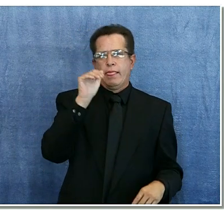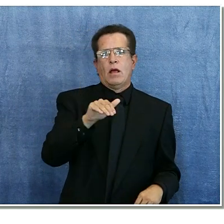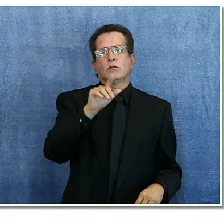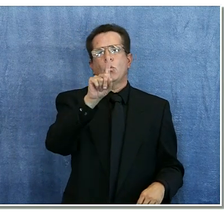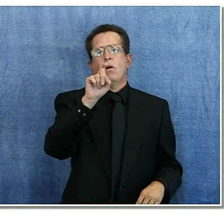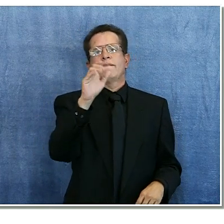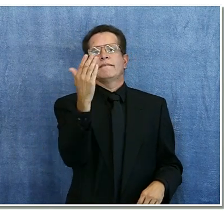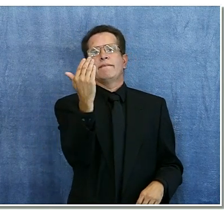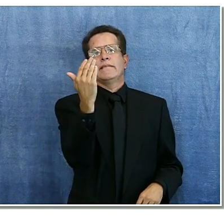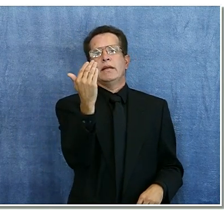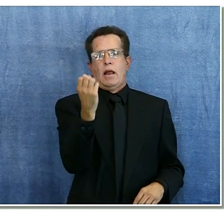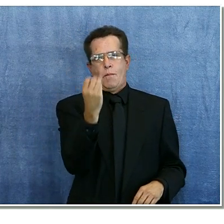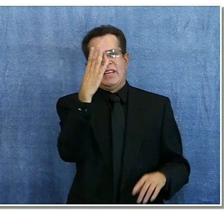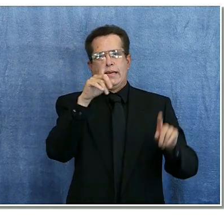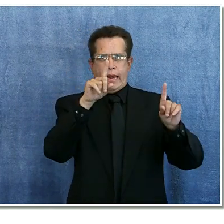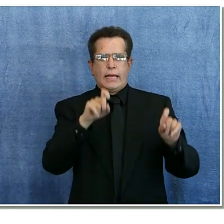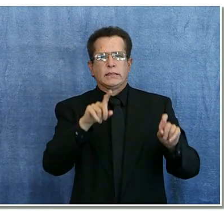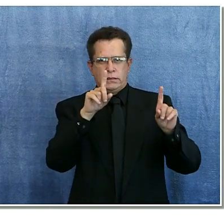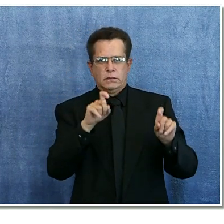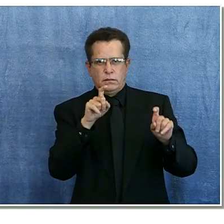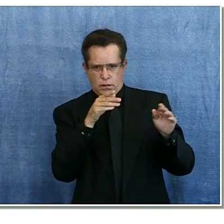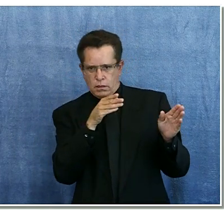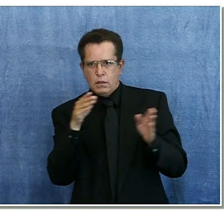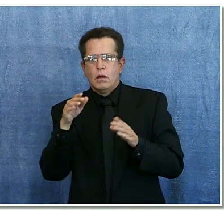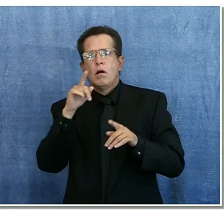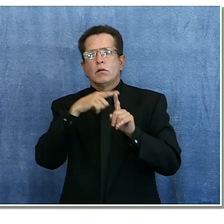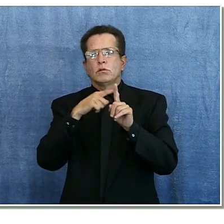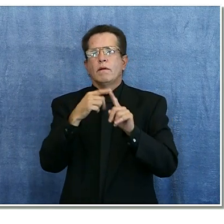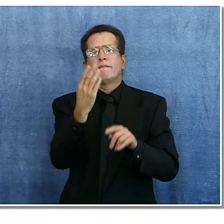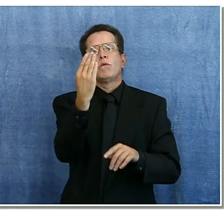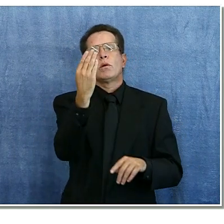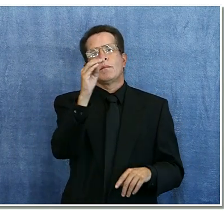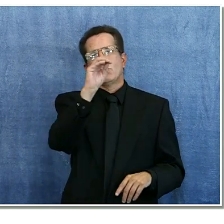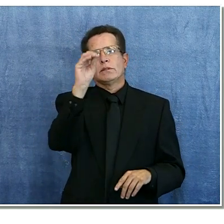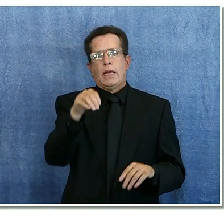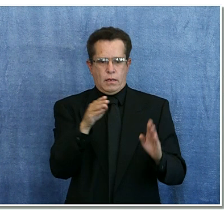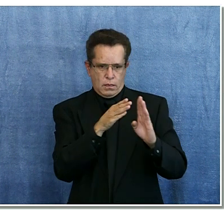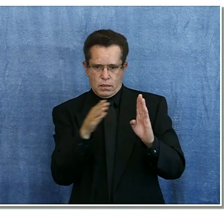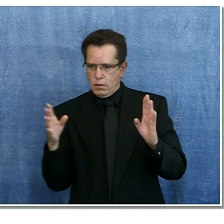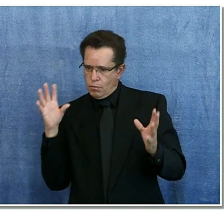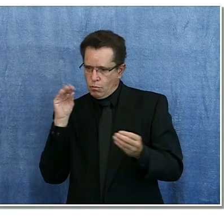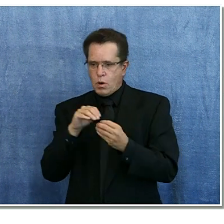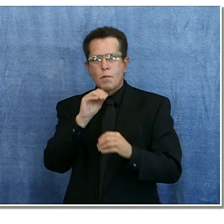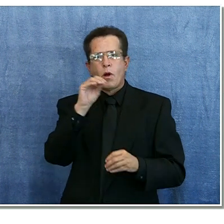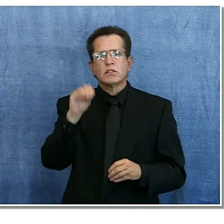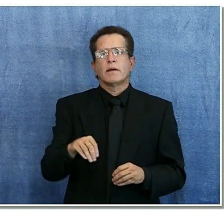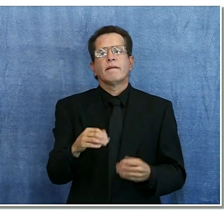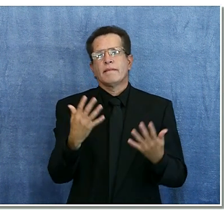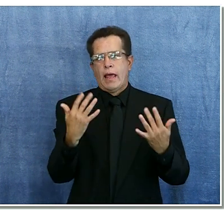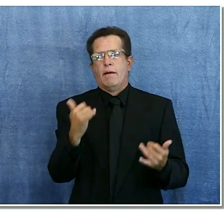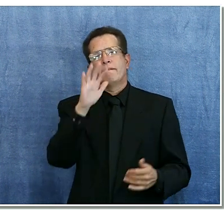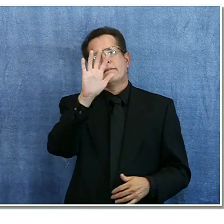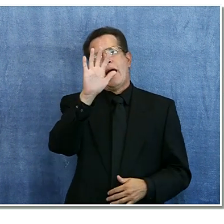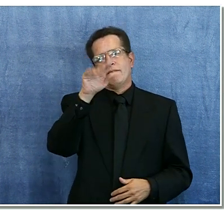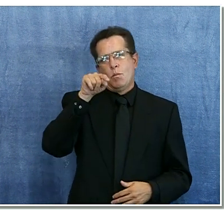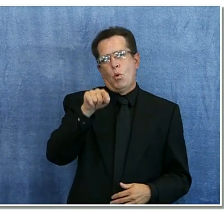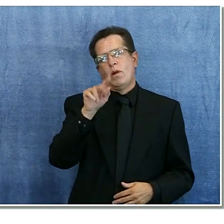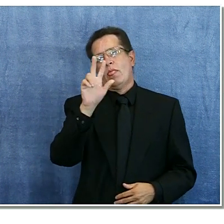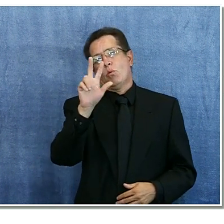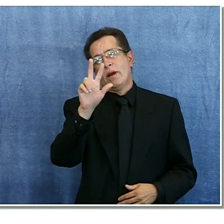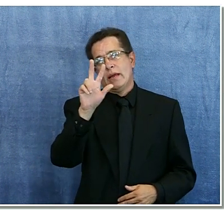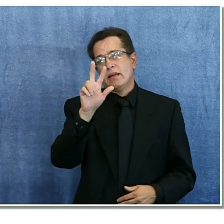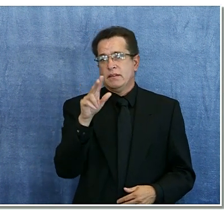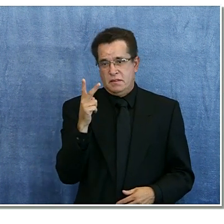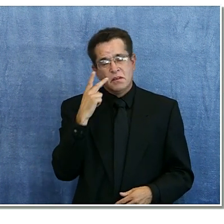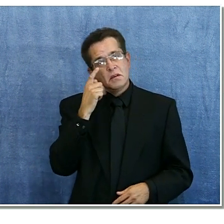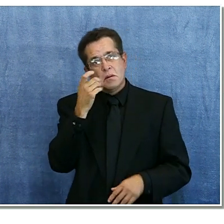7,115. Our 14-day percentage of positive cases stands at 5.3, and you can see our cumulative numbers. We continue to see